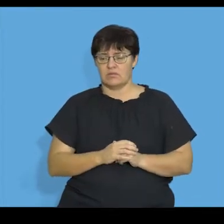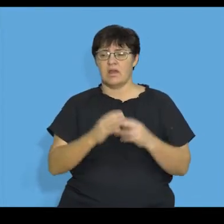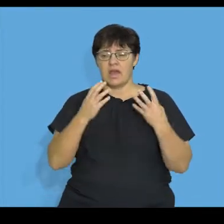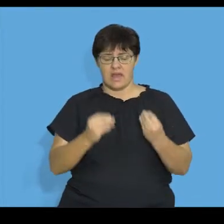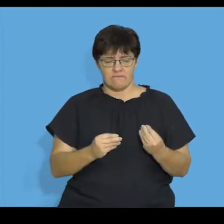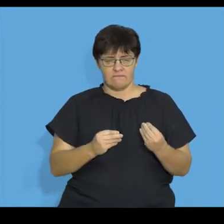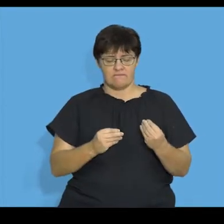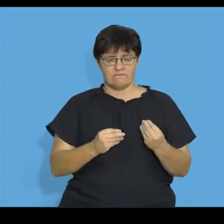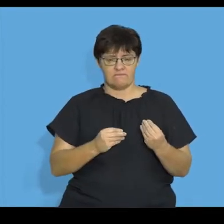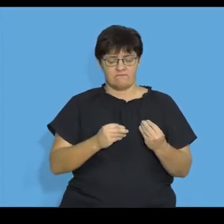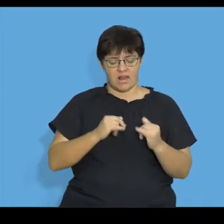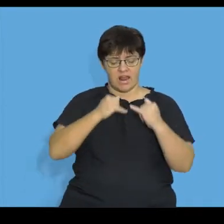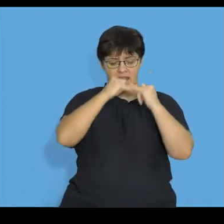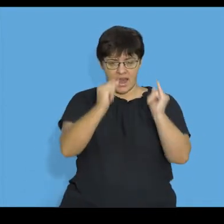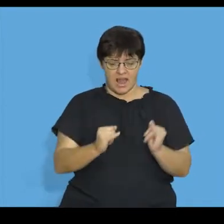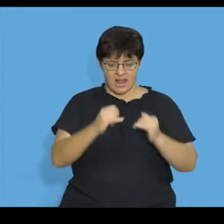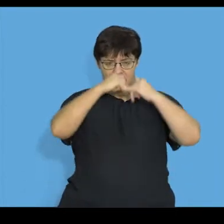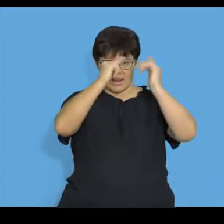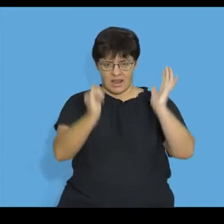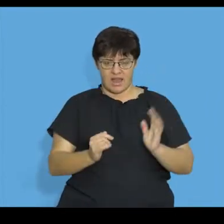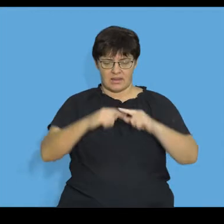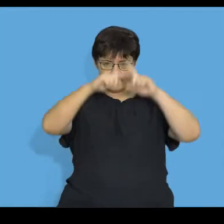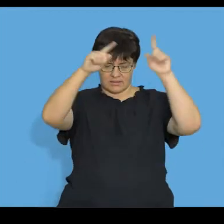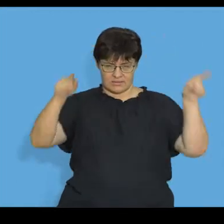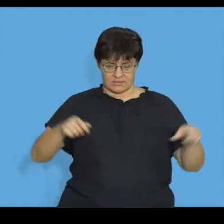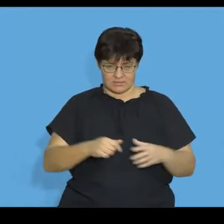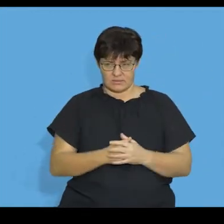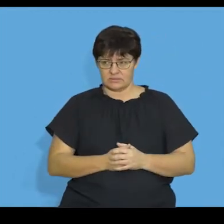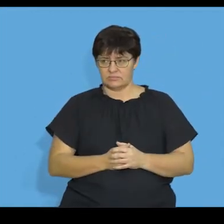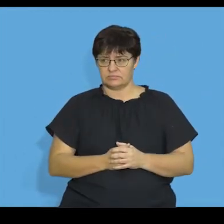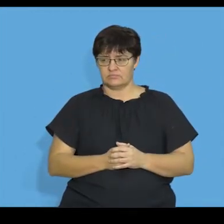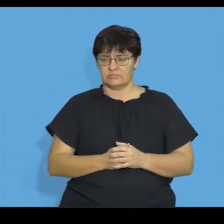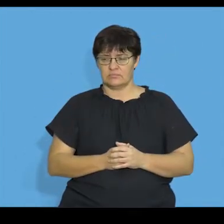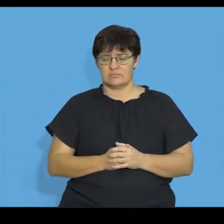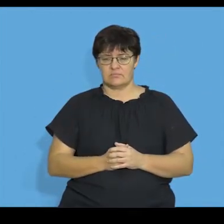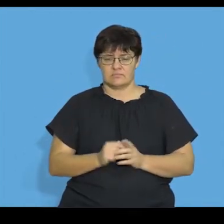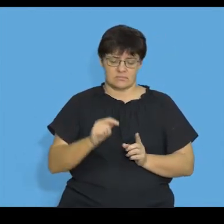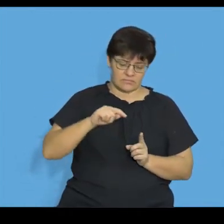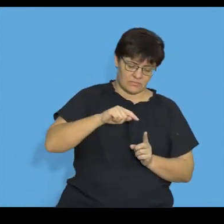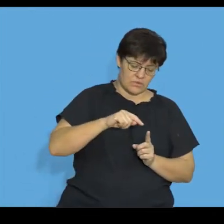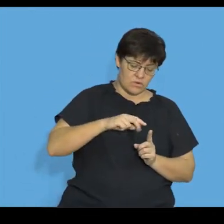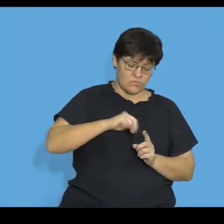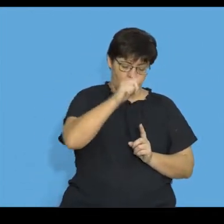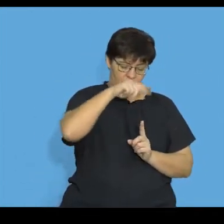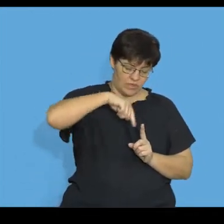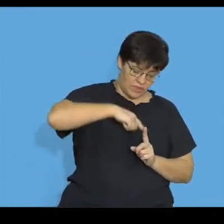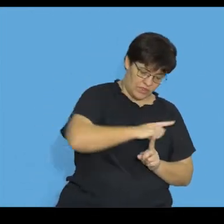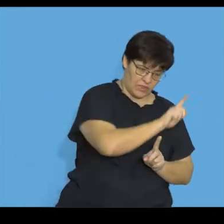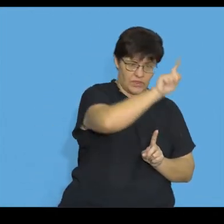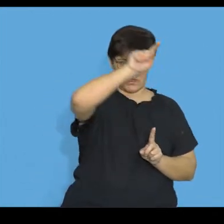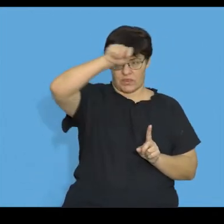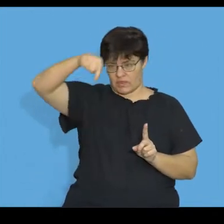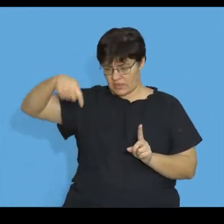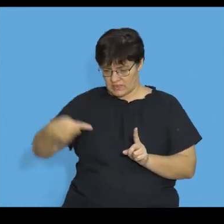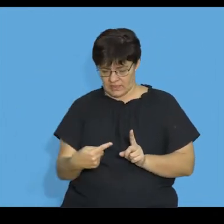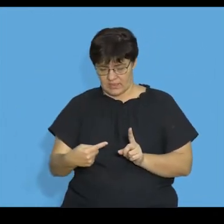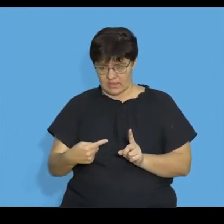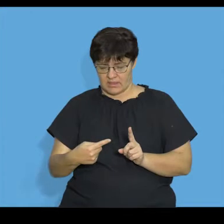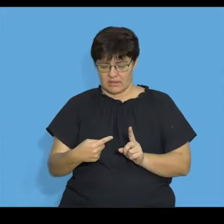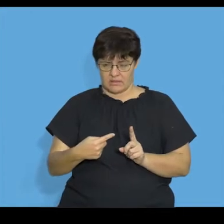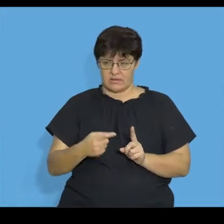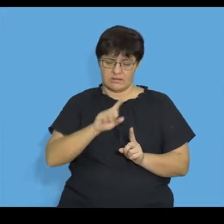field lines that are going to run out of the north and in at the south,